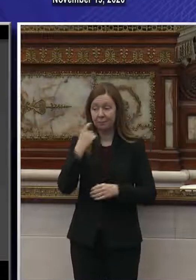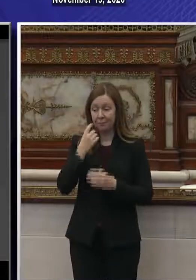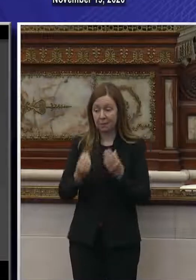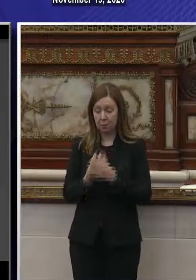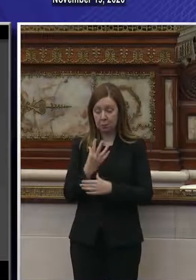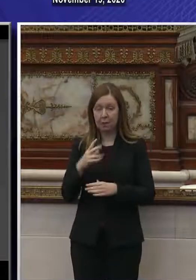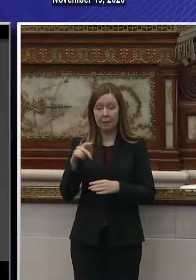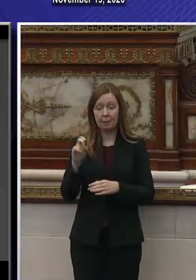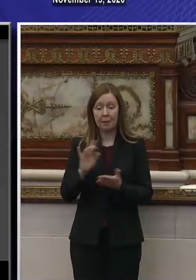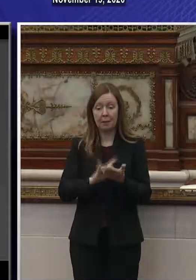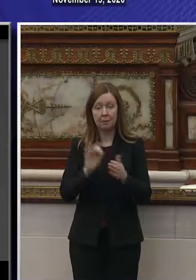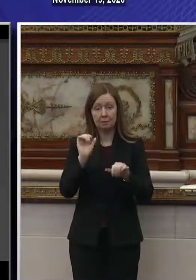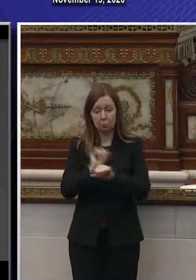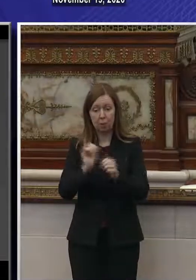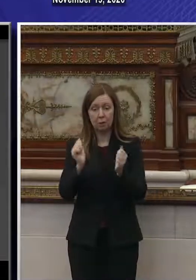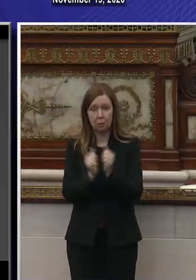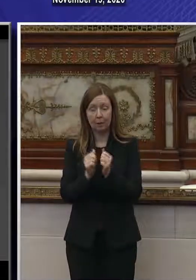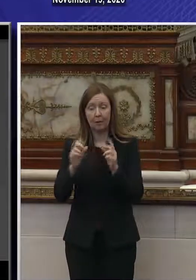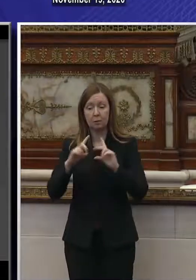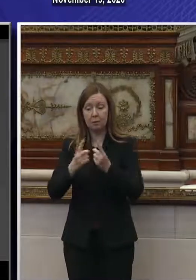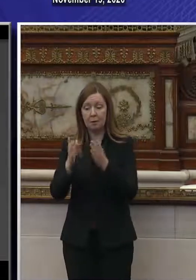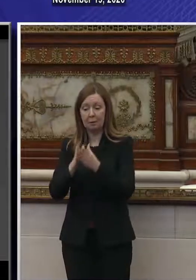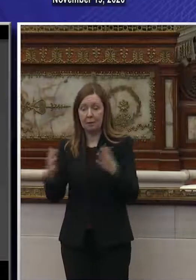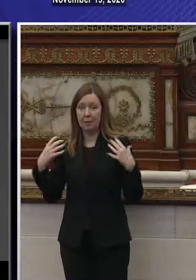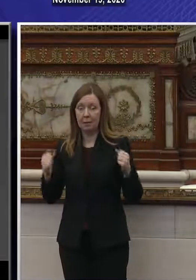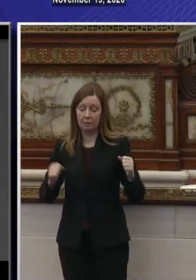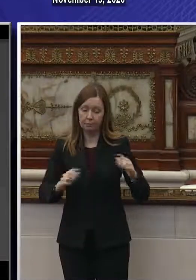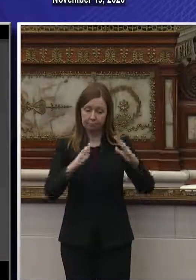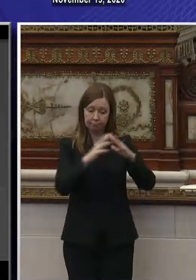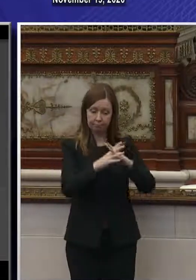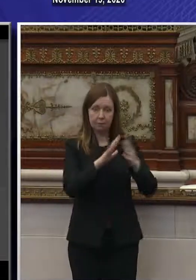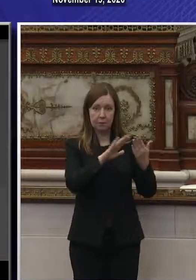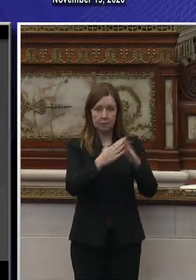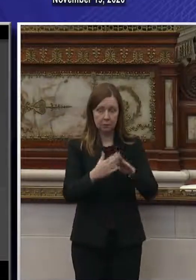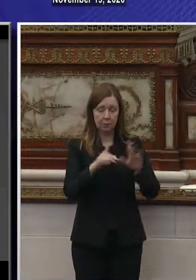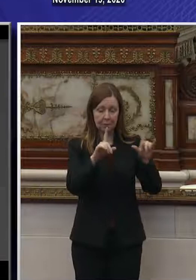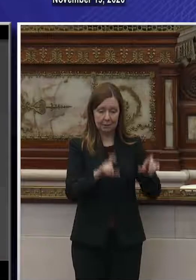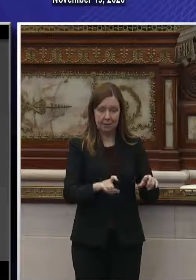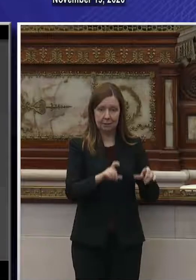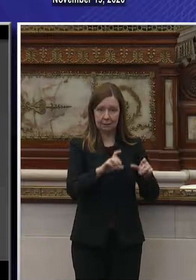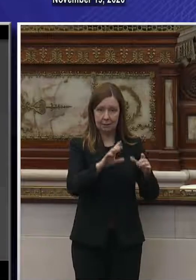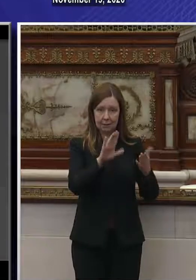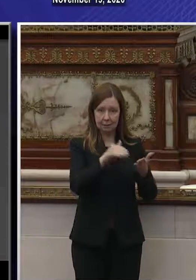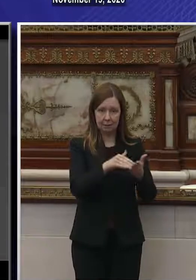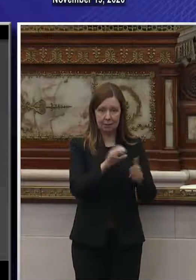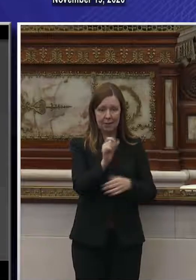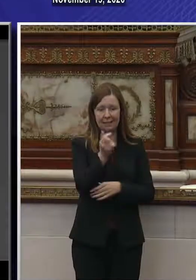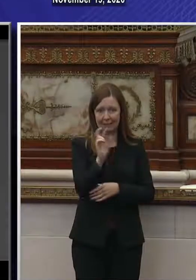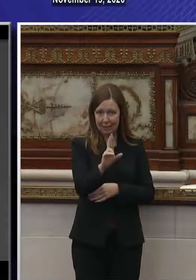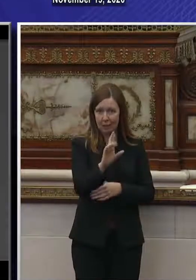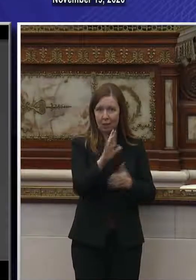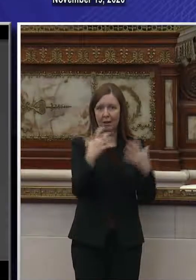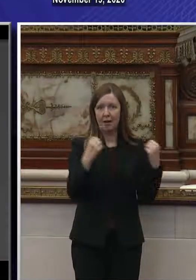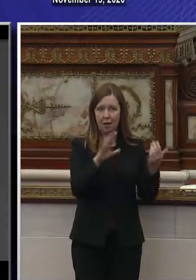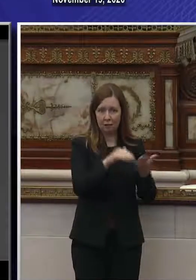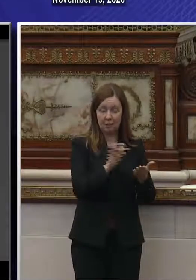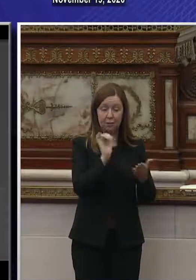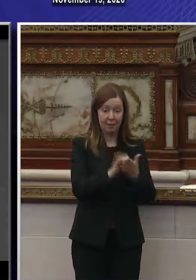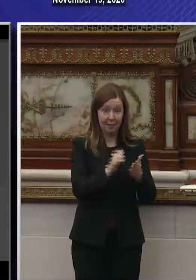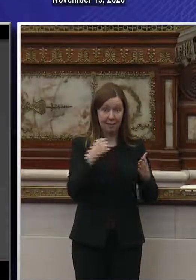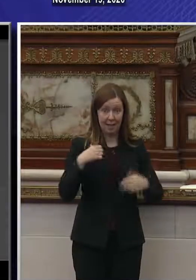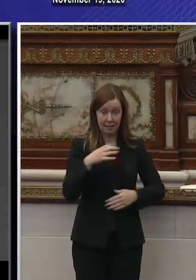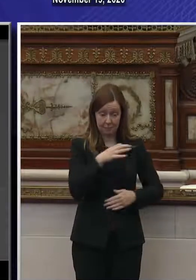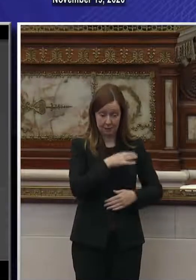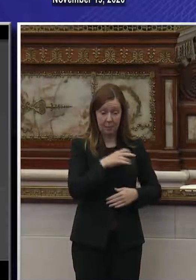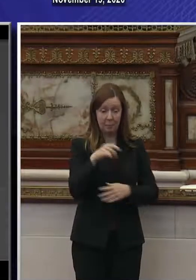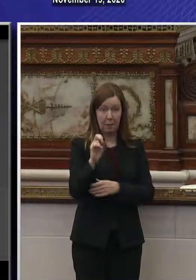Medicine worked with the Philadelphia Department of Public Health to stand up a community testing site at Sayre Health Center. In its first week, the Sayre site, staffed by